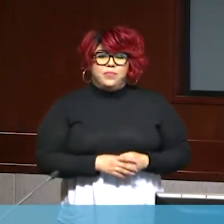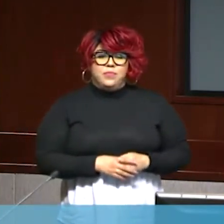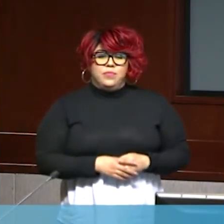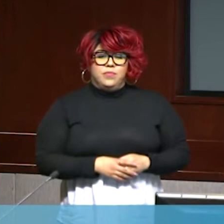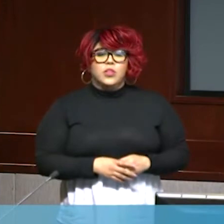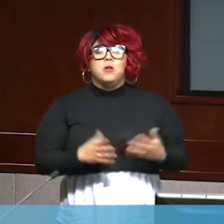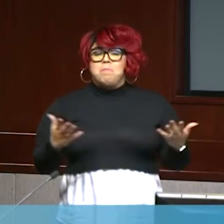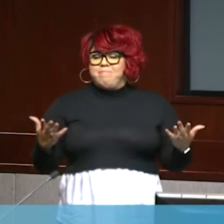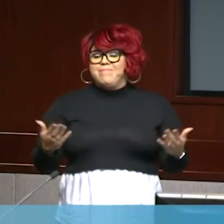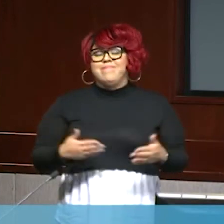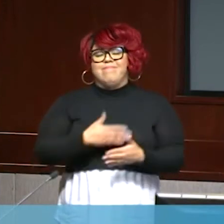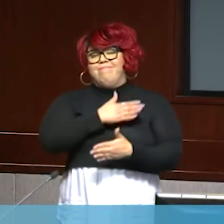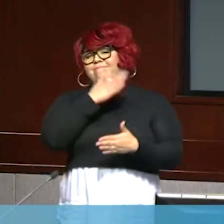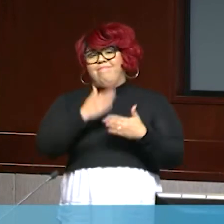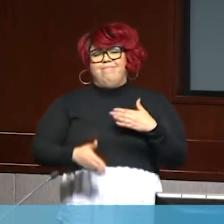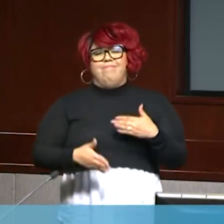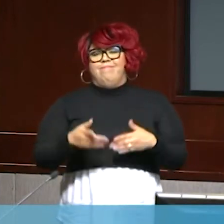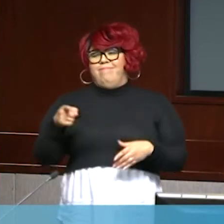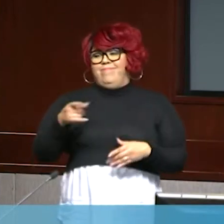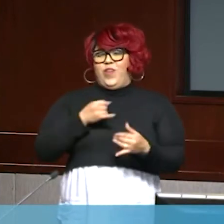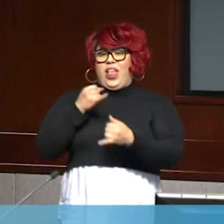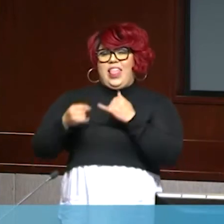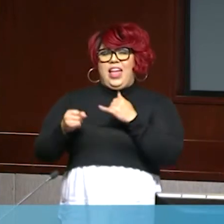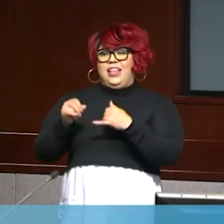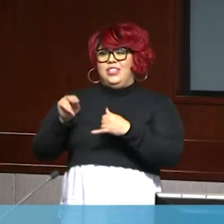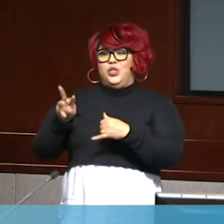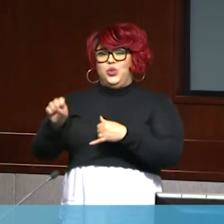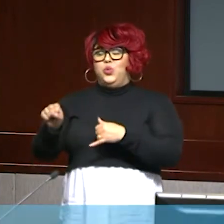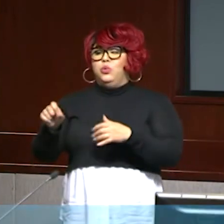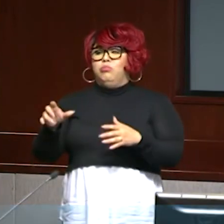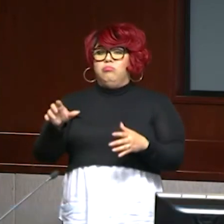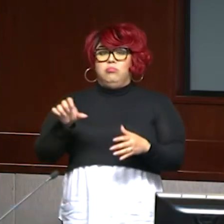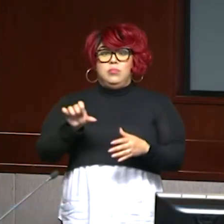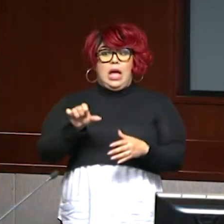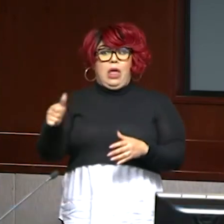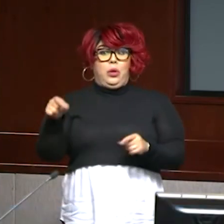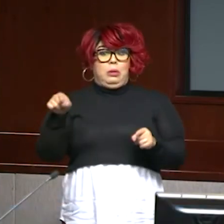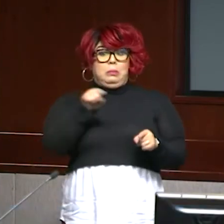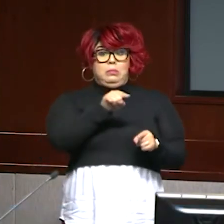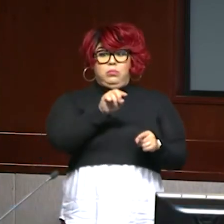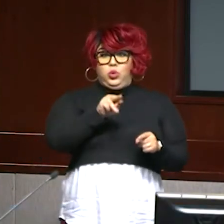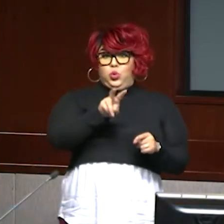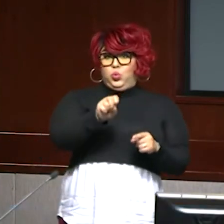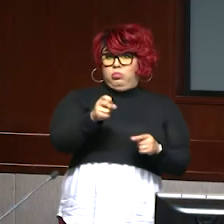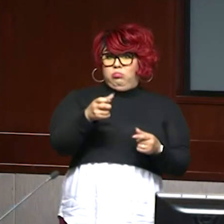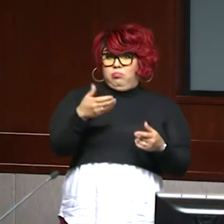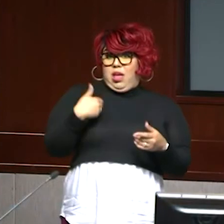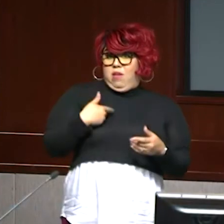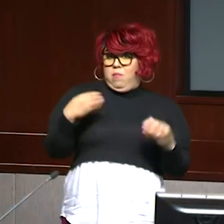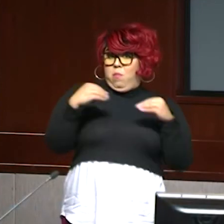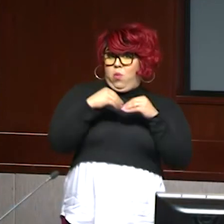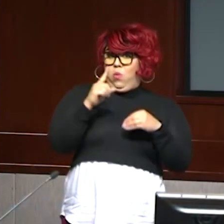Okay, that Okay. concludes our last outlet. I'm going to pause and see if there are any outlets that have remaining questions.